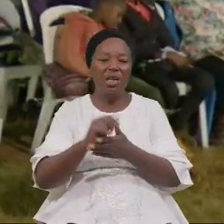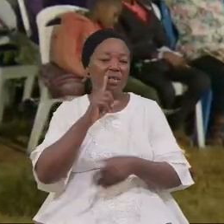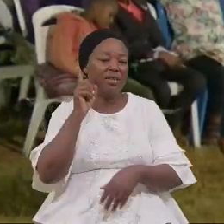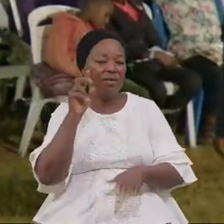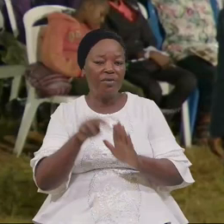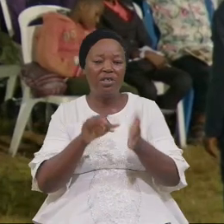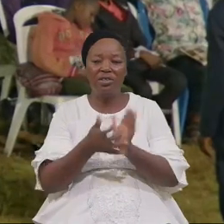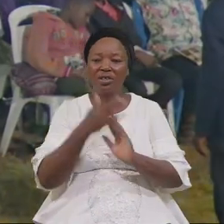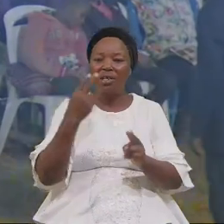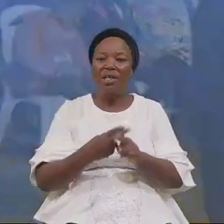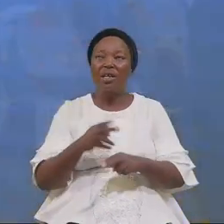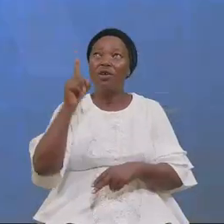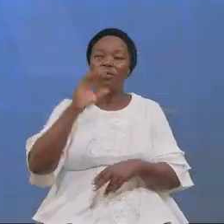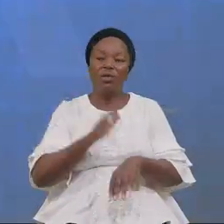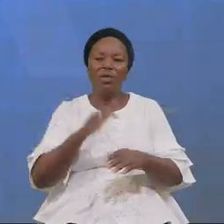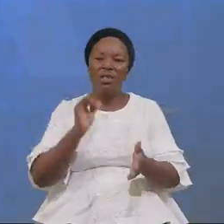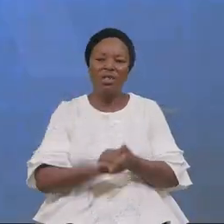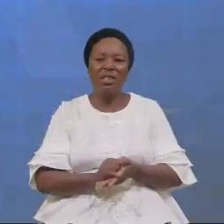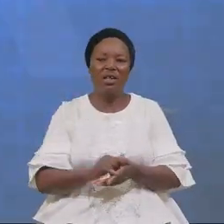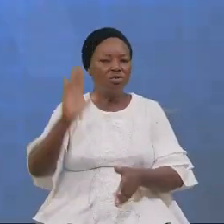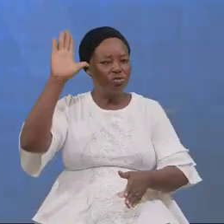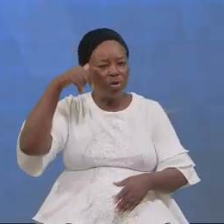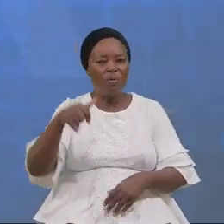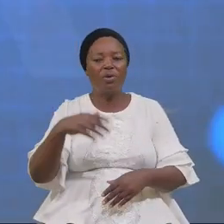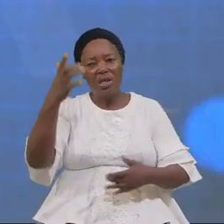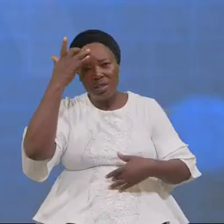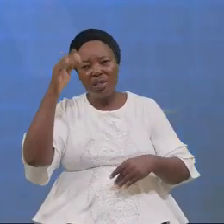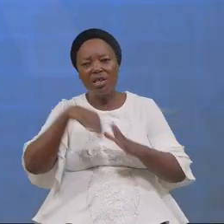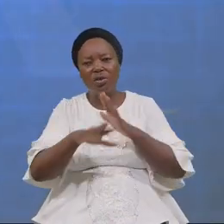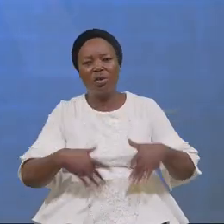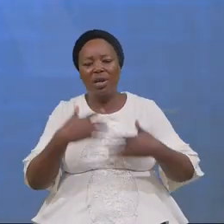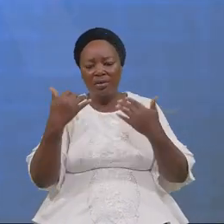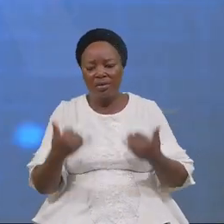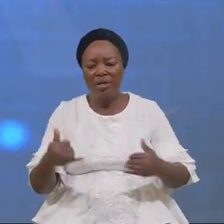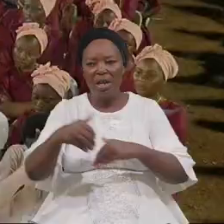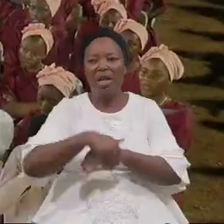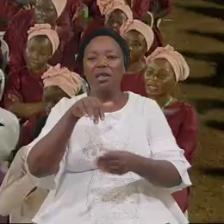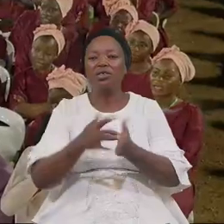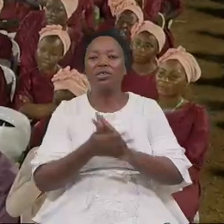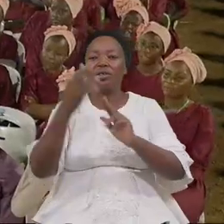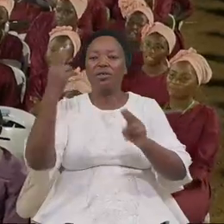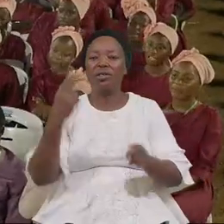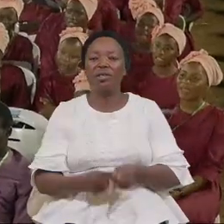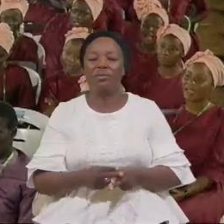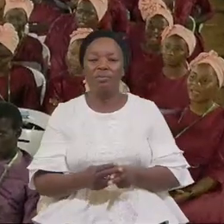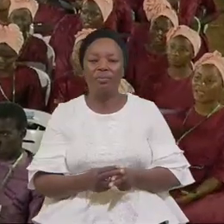that incurable disease in your life tonight in Jesus'